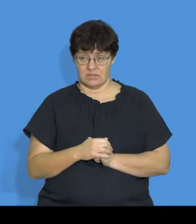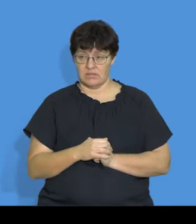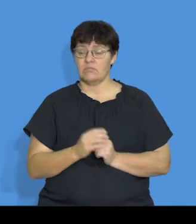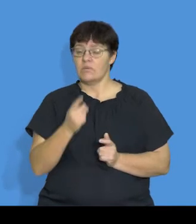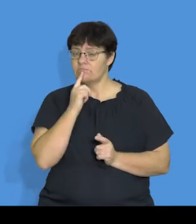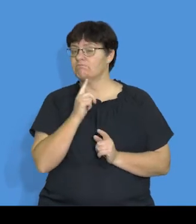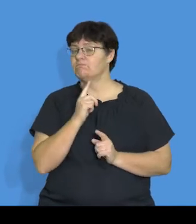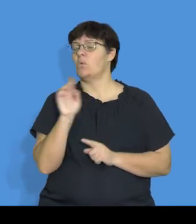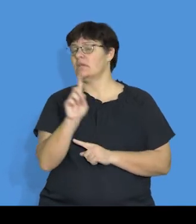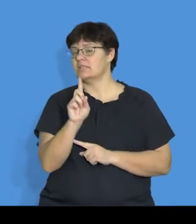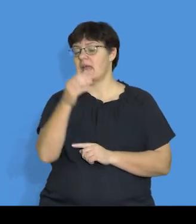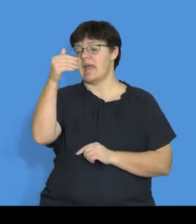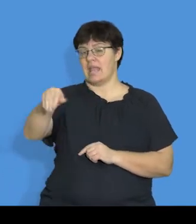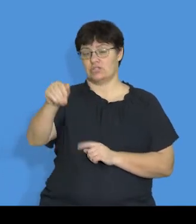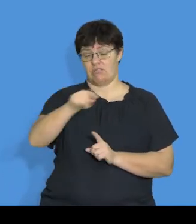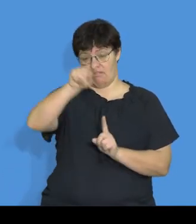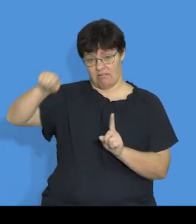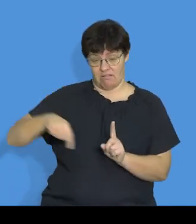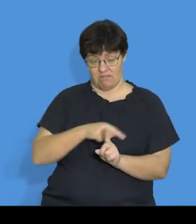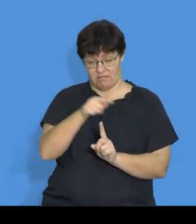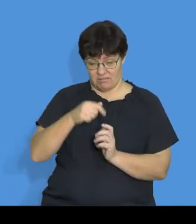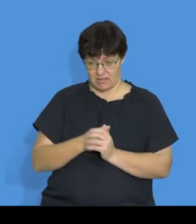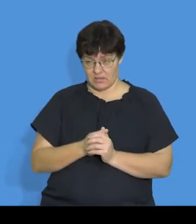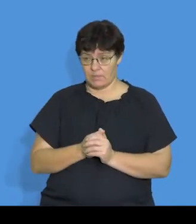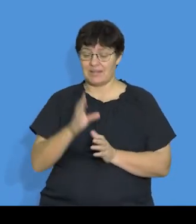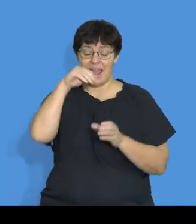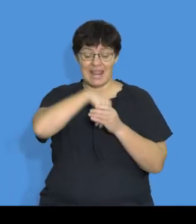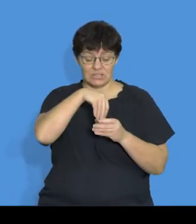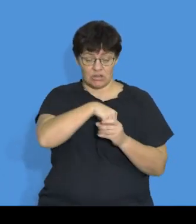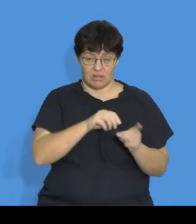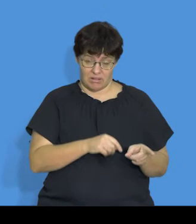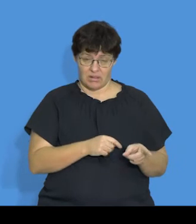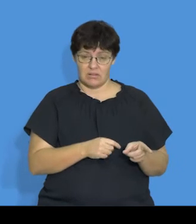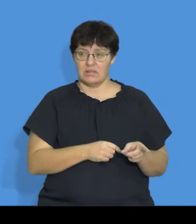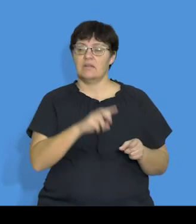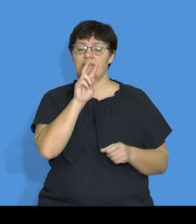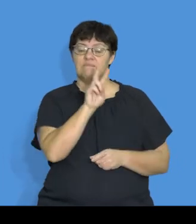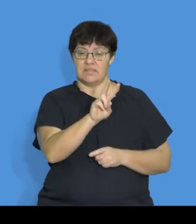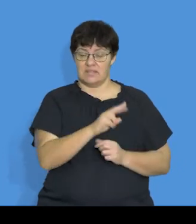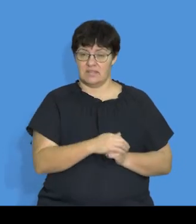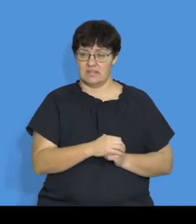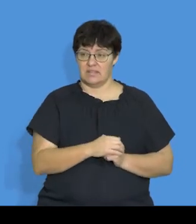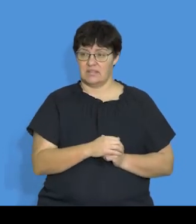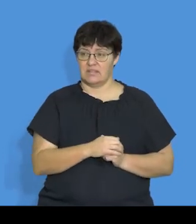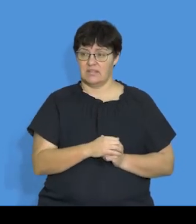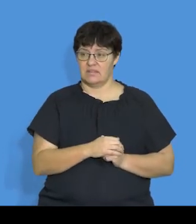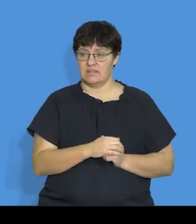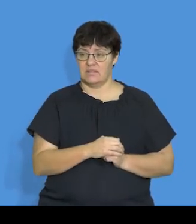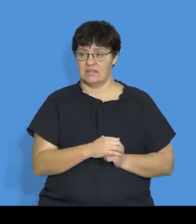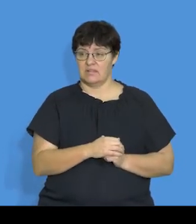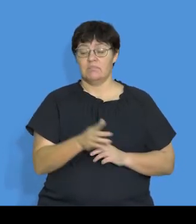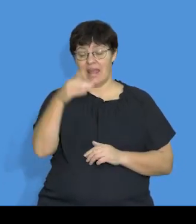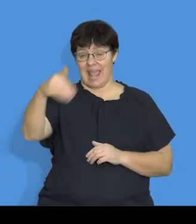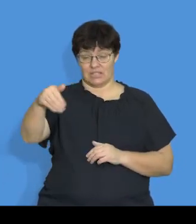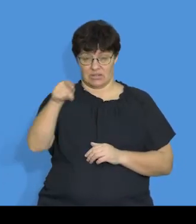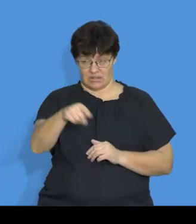to the external circuit. But in as far as the internal circuit, we know that V, so this is external,